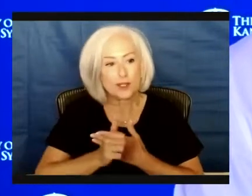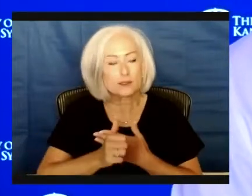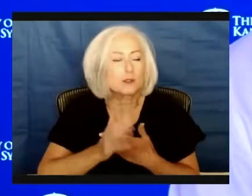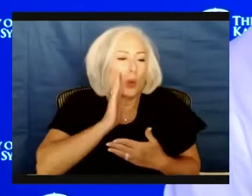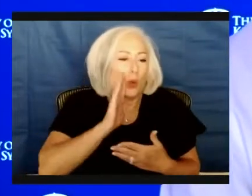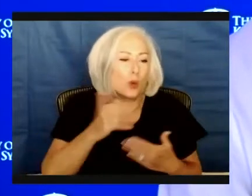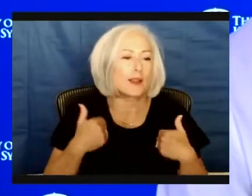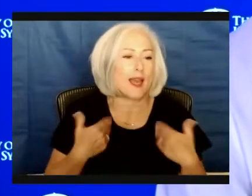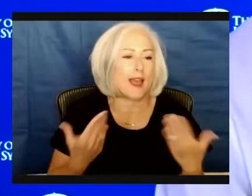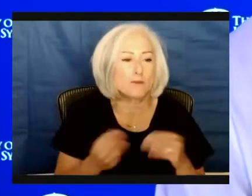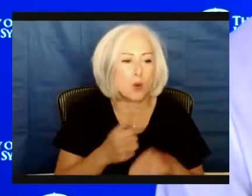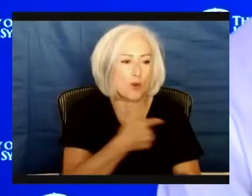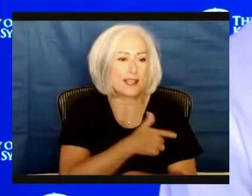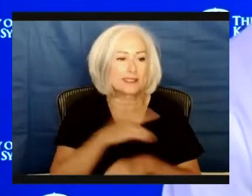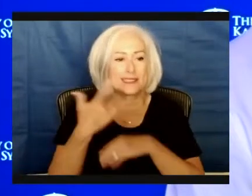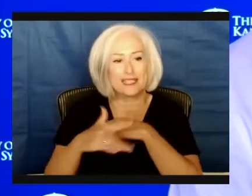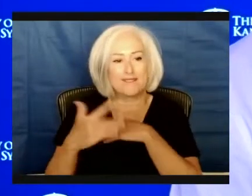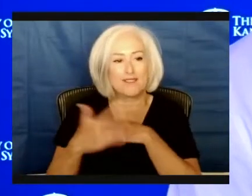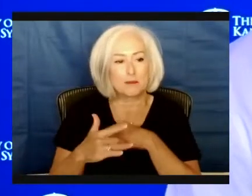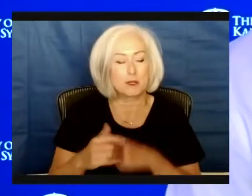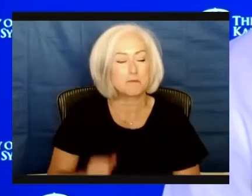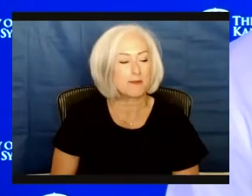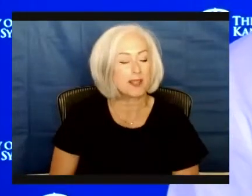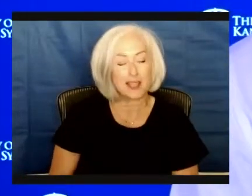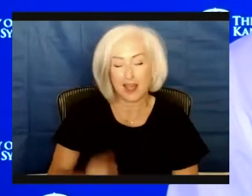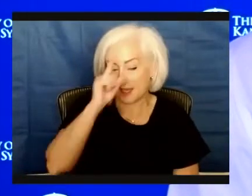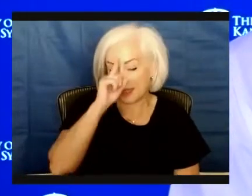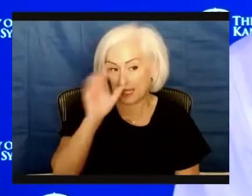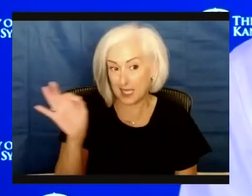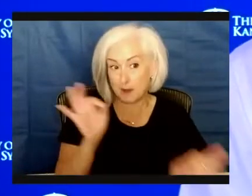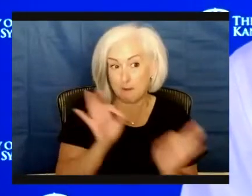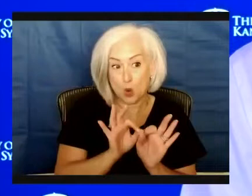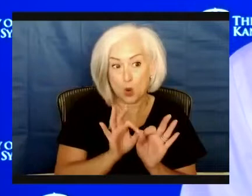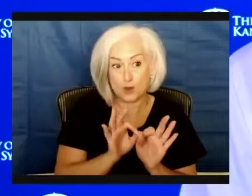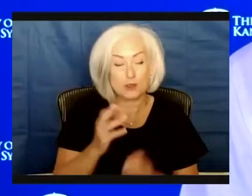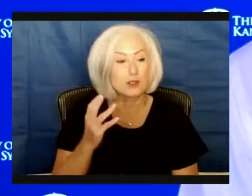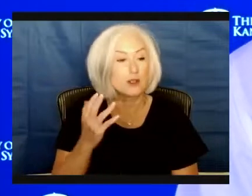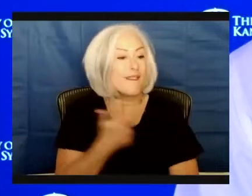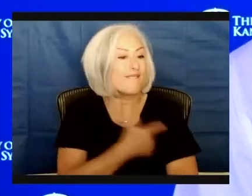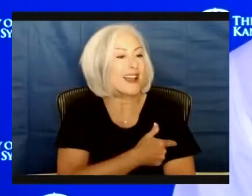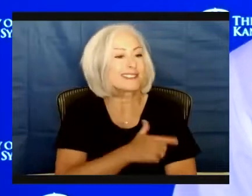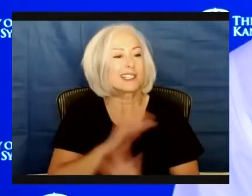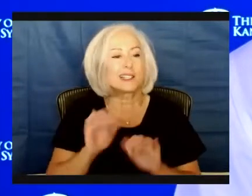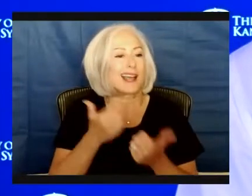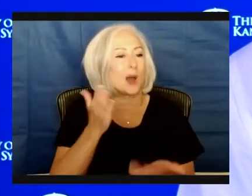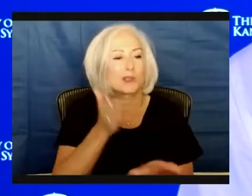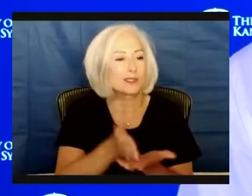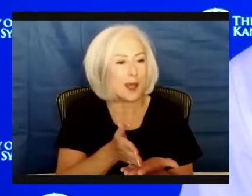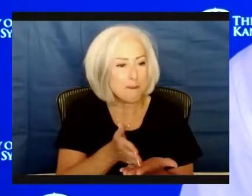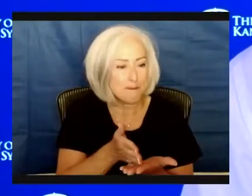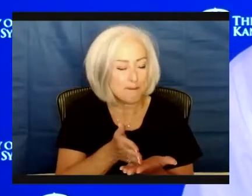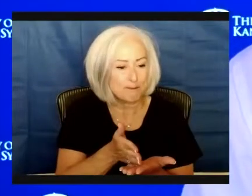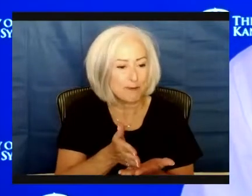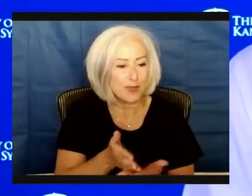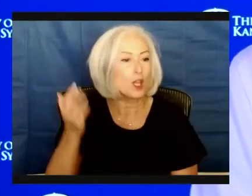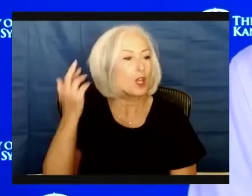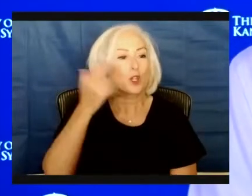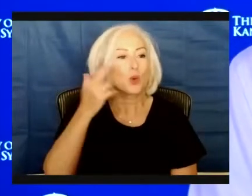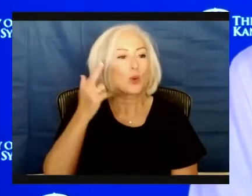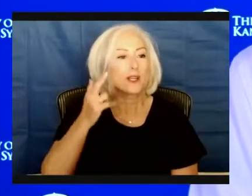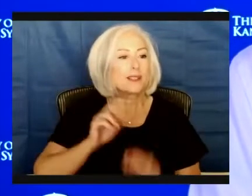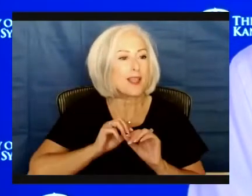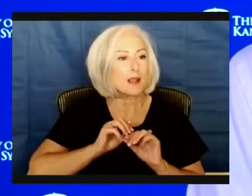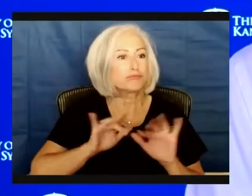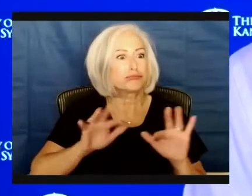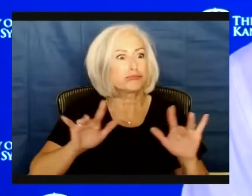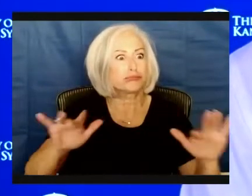it's important. The vaccine is the way that we stop this. I think the reason that it's really kind of run rampant now around the globe, and I